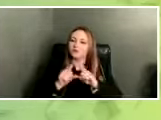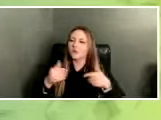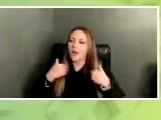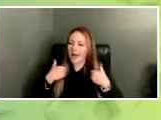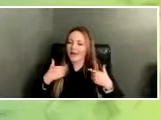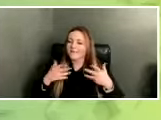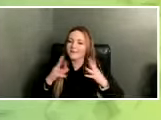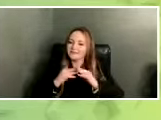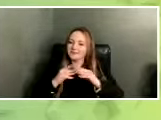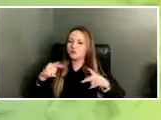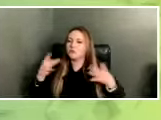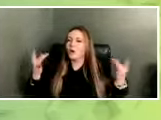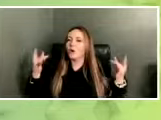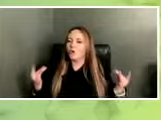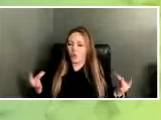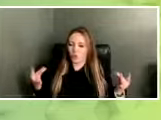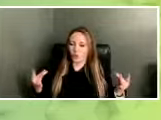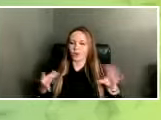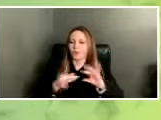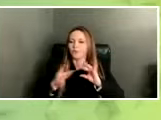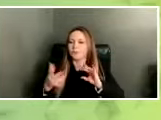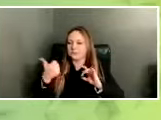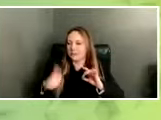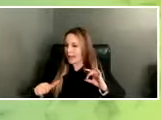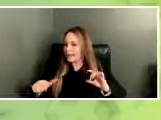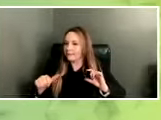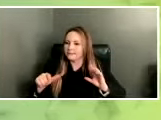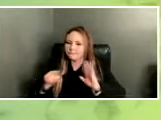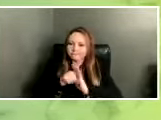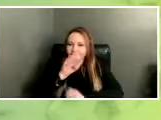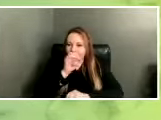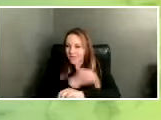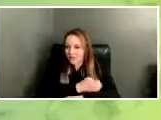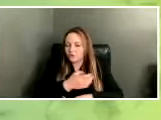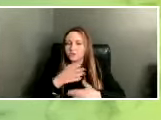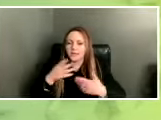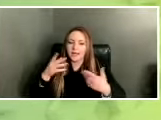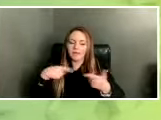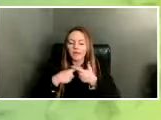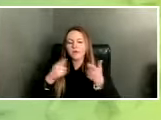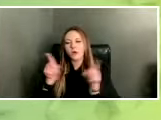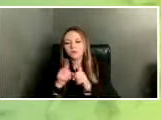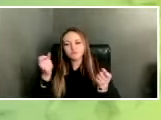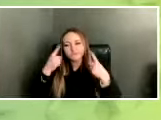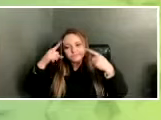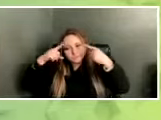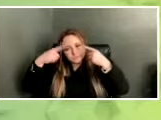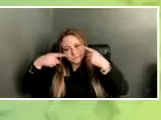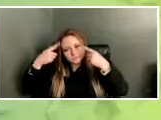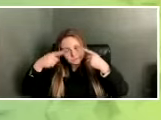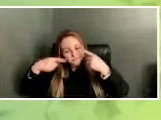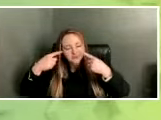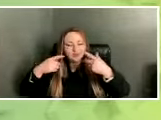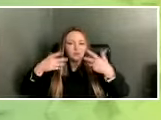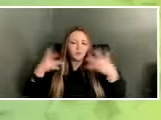to meditate and kind of release and actually be able to digest some of the information that they've taken in. And then also we have our fun moments